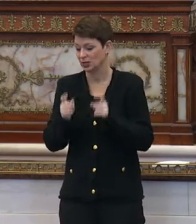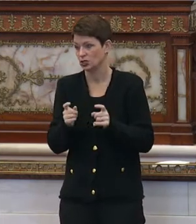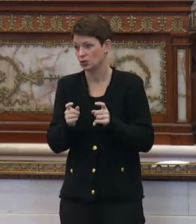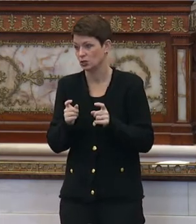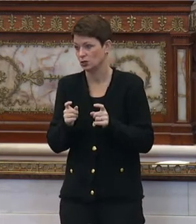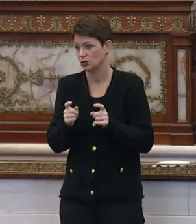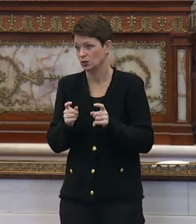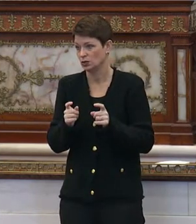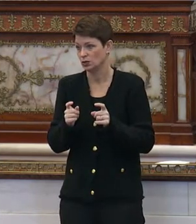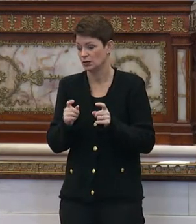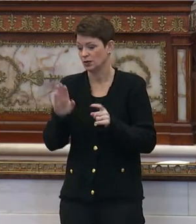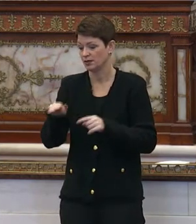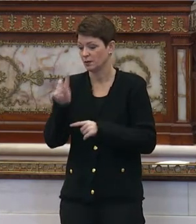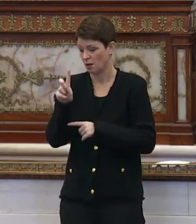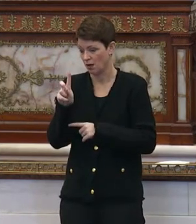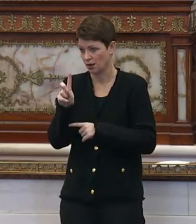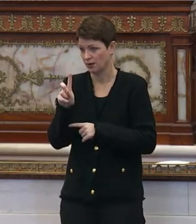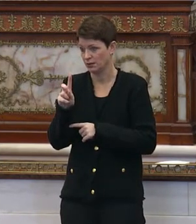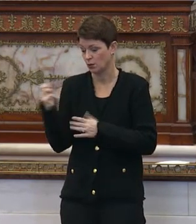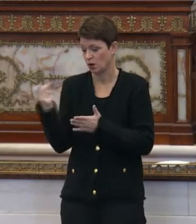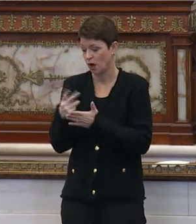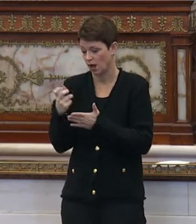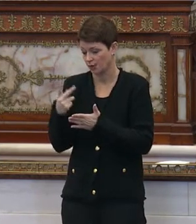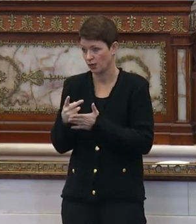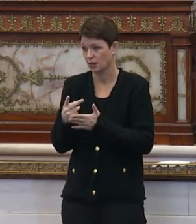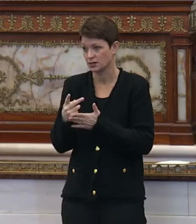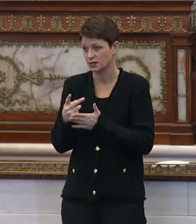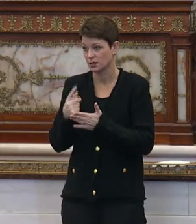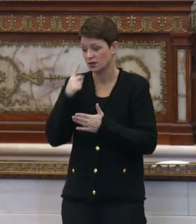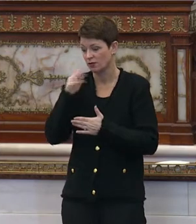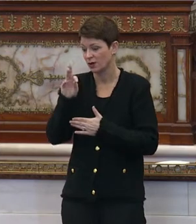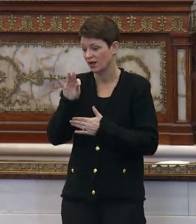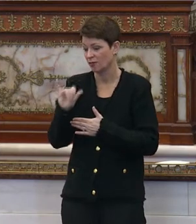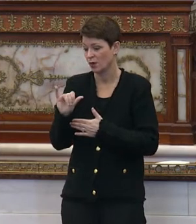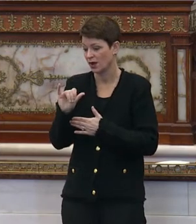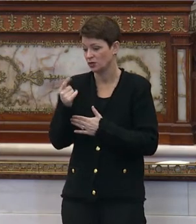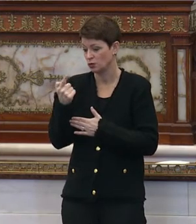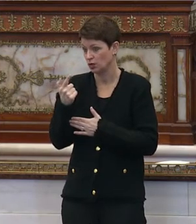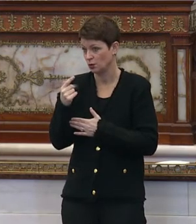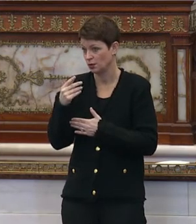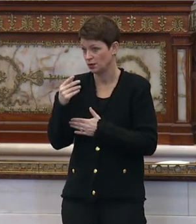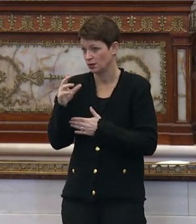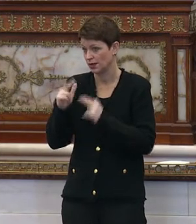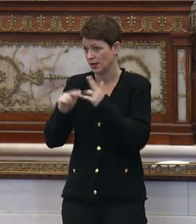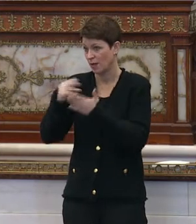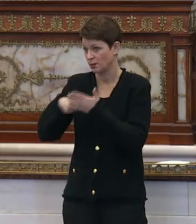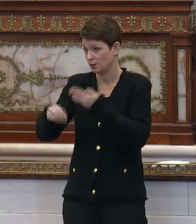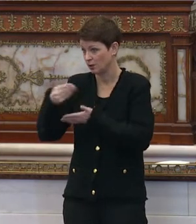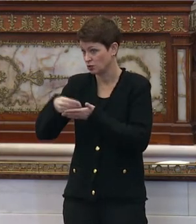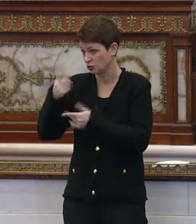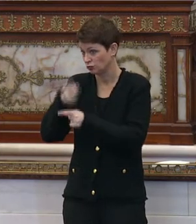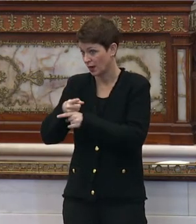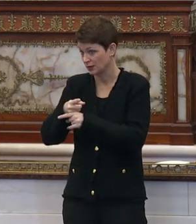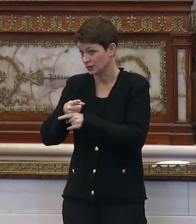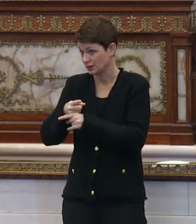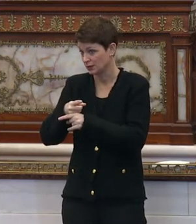or we haven't issued, the bonds we were authorized to issue for fiscal year 21's capital budget? Is that correct?